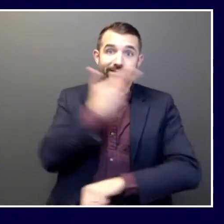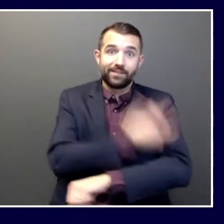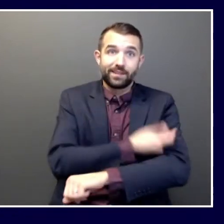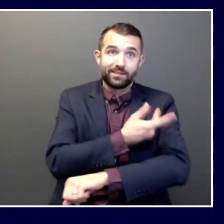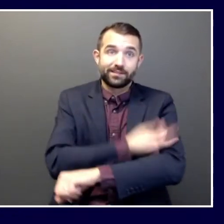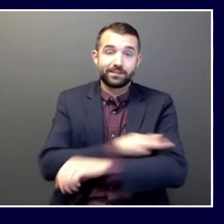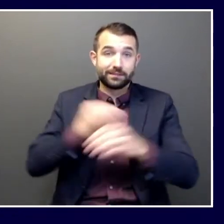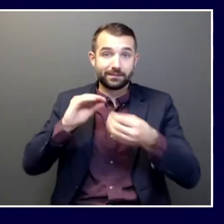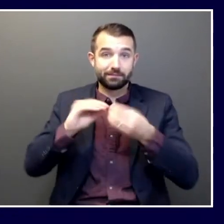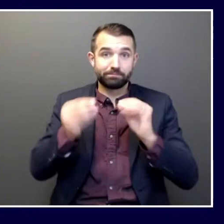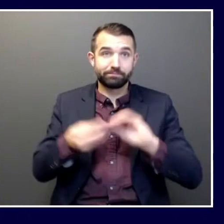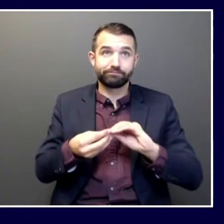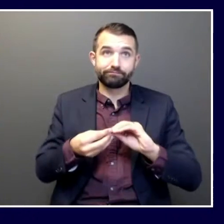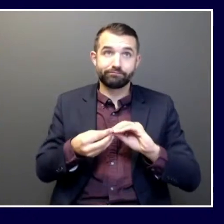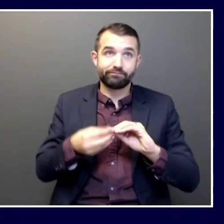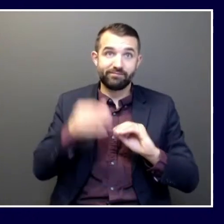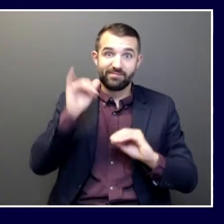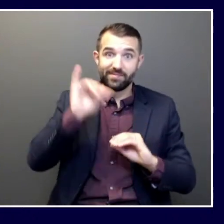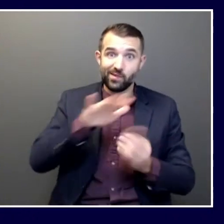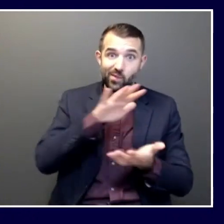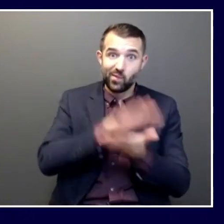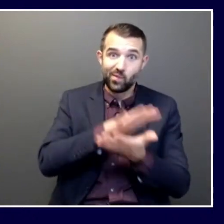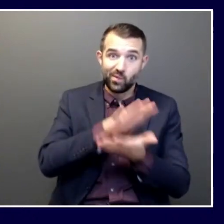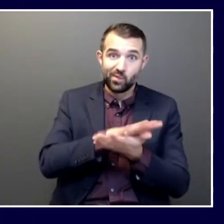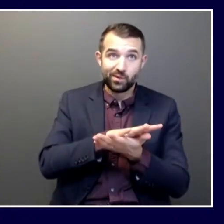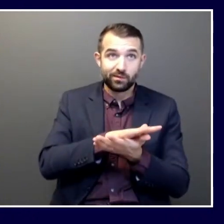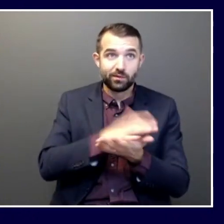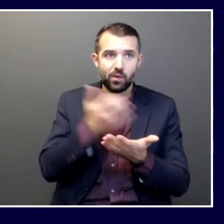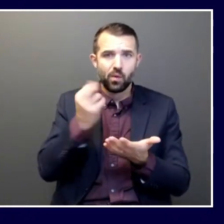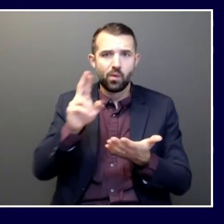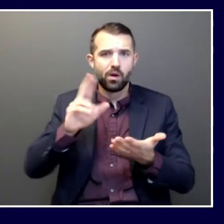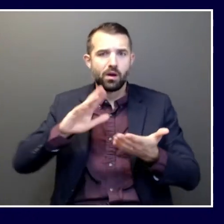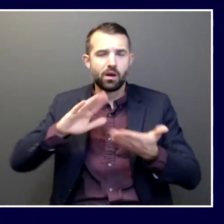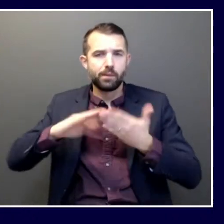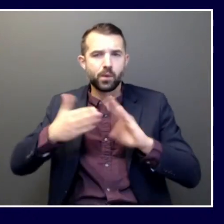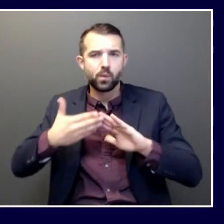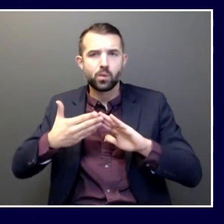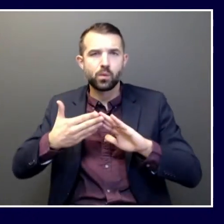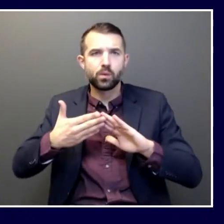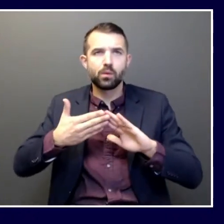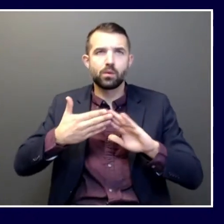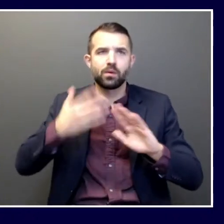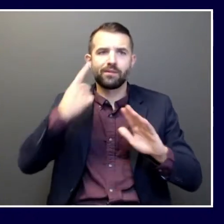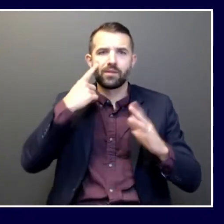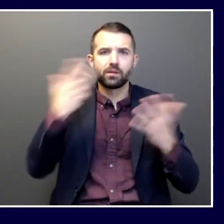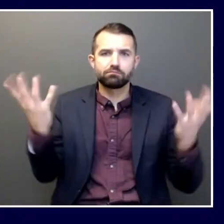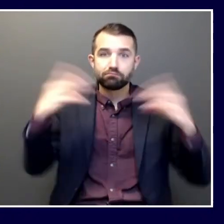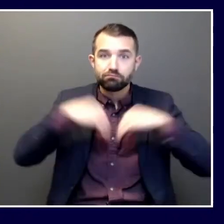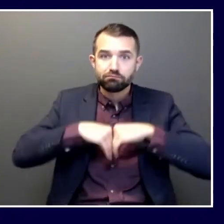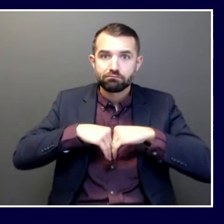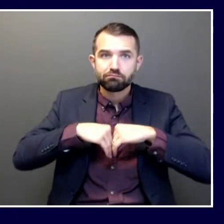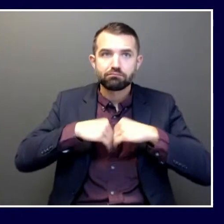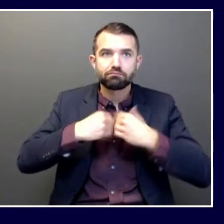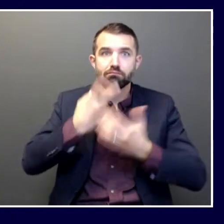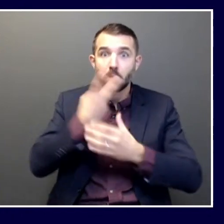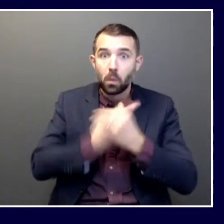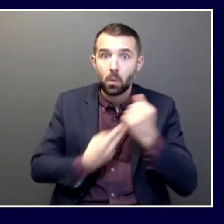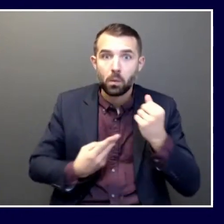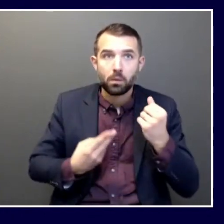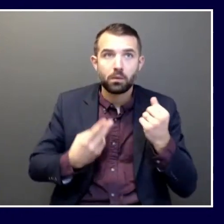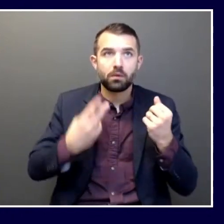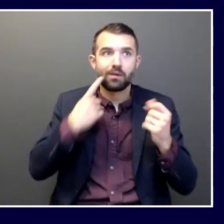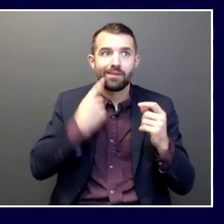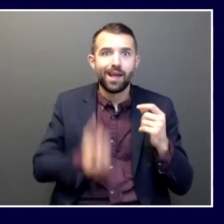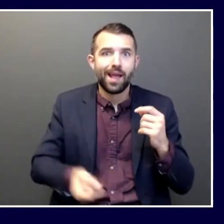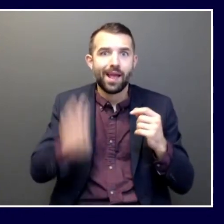it's the vaccination rate in the community that matters, or maybe it's a hybrid of the vaccination rate and the case rate over 7